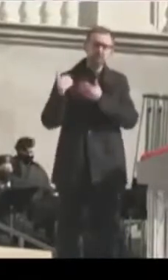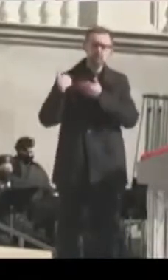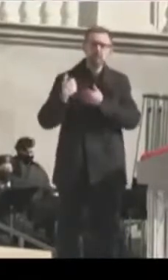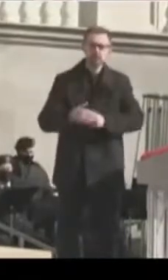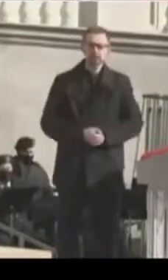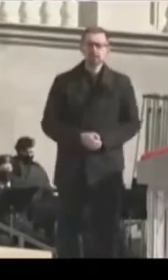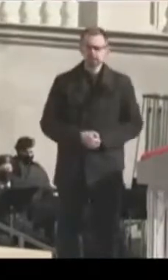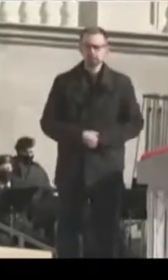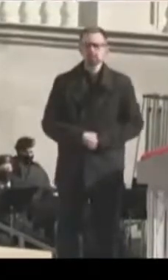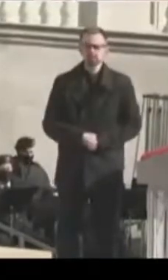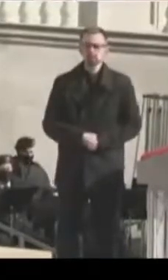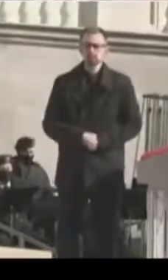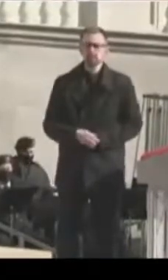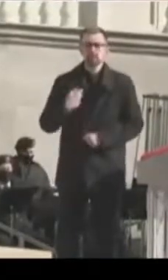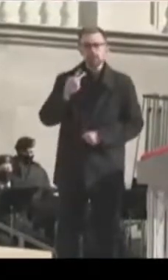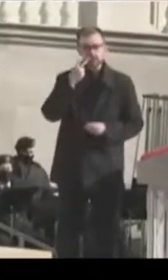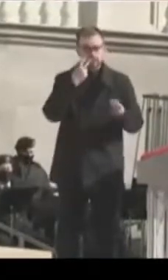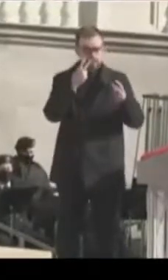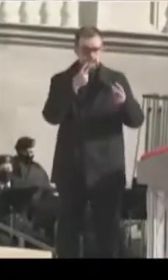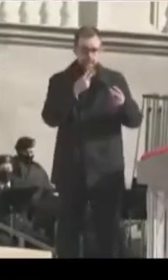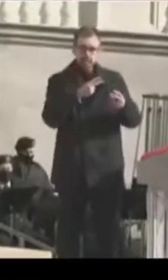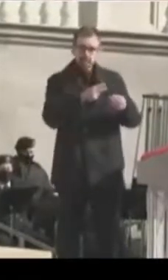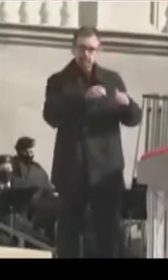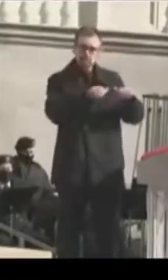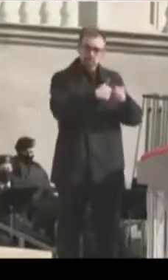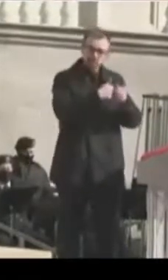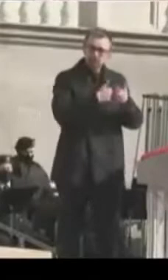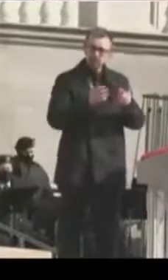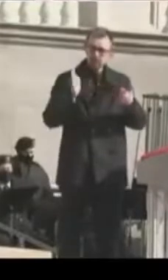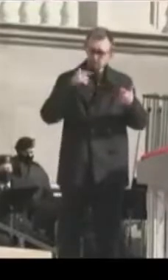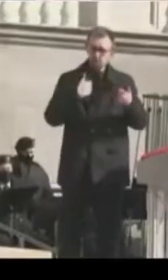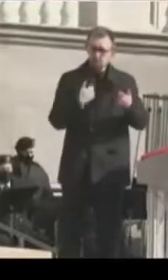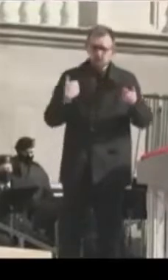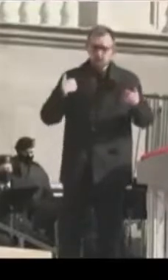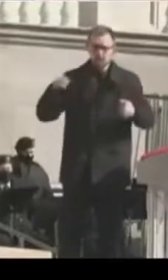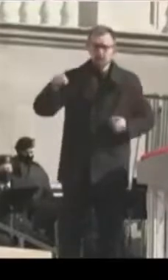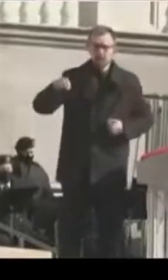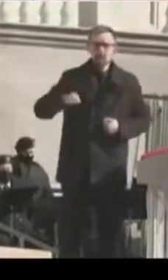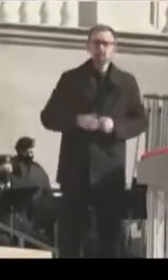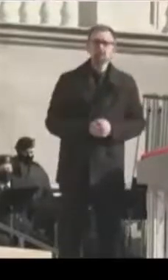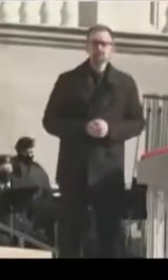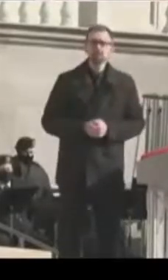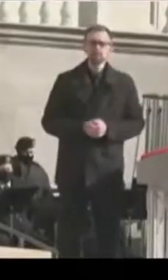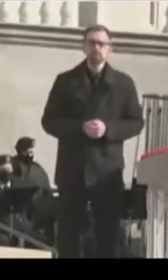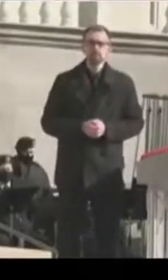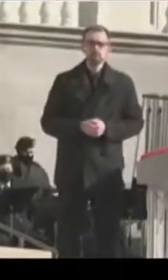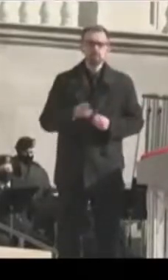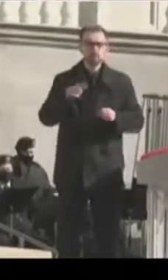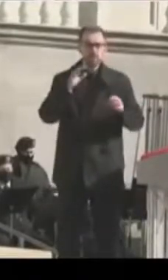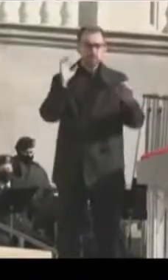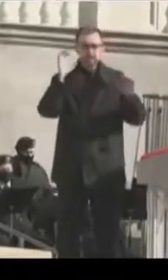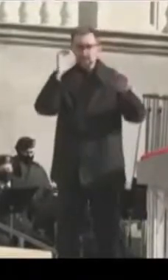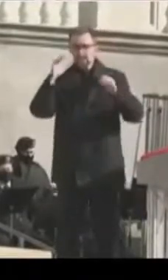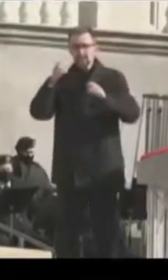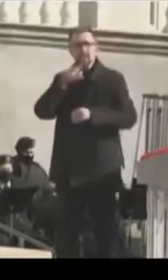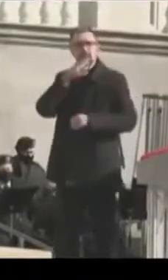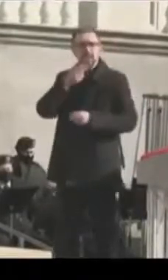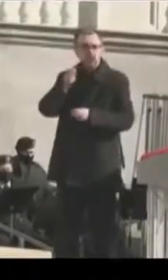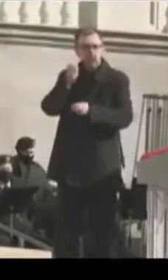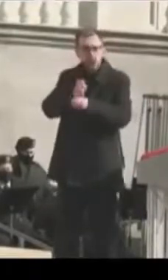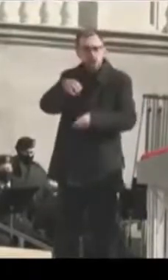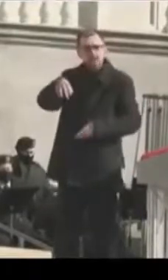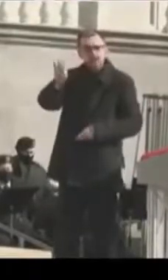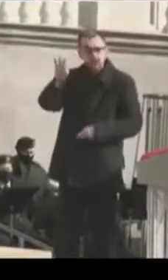have seen some challenging days together. But when it is hard to find the light,